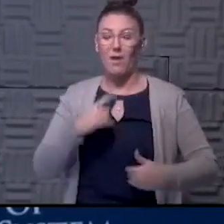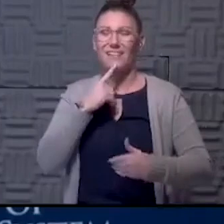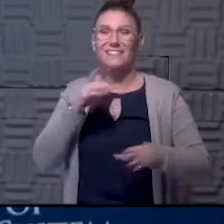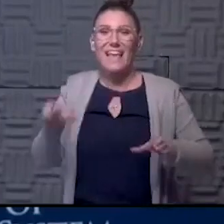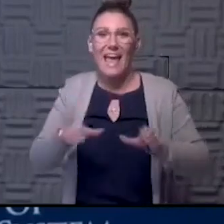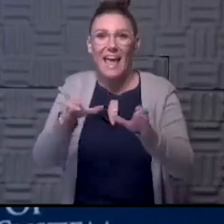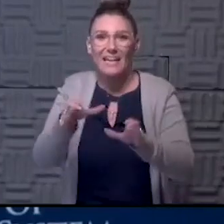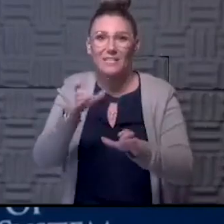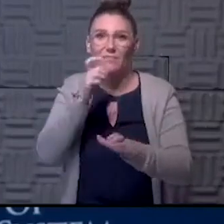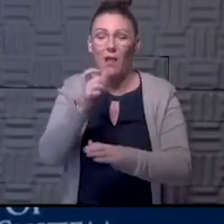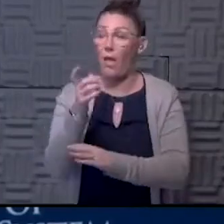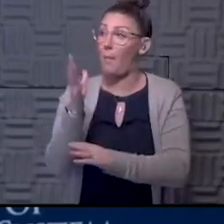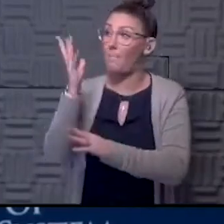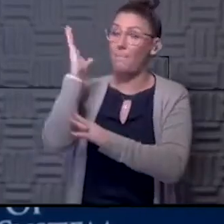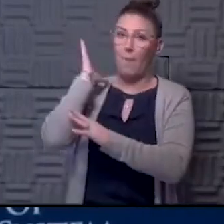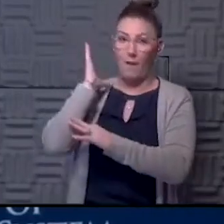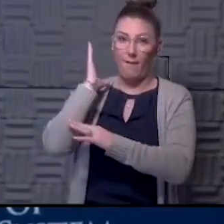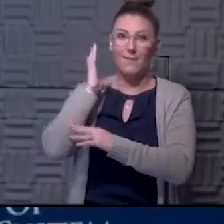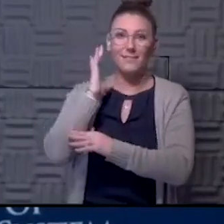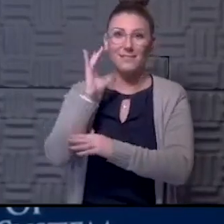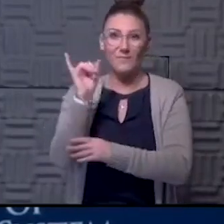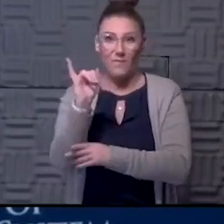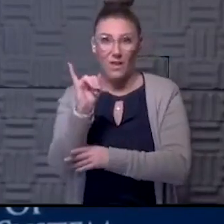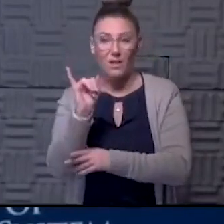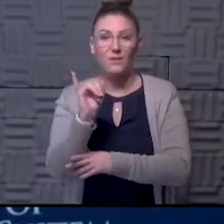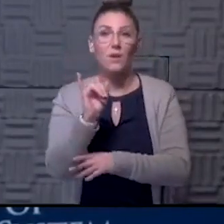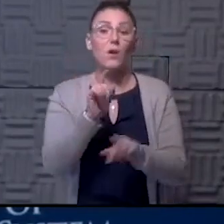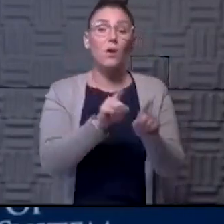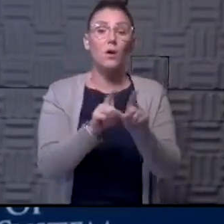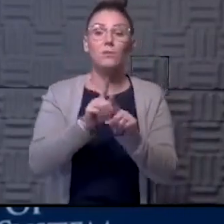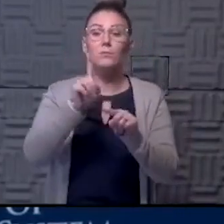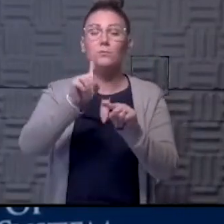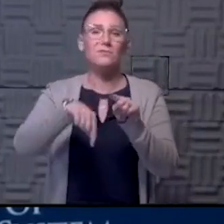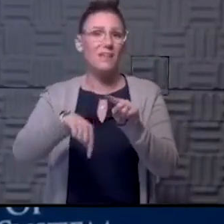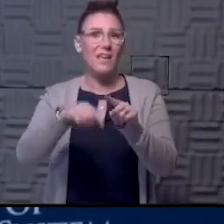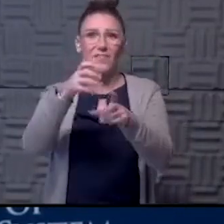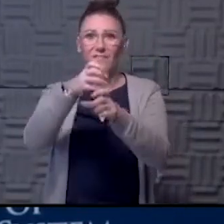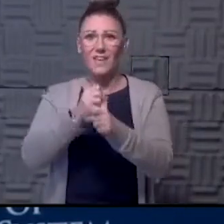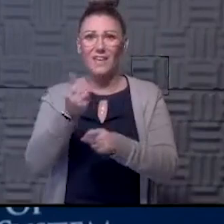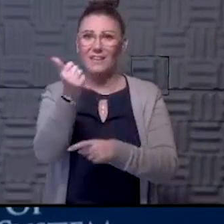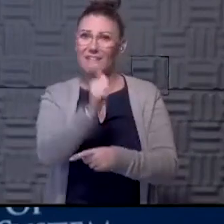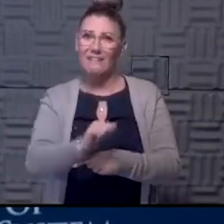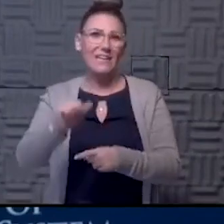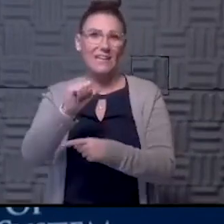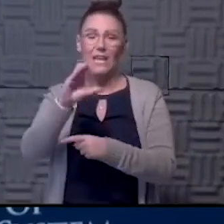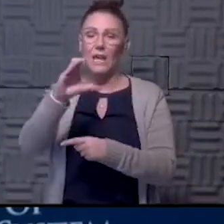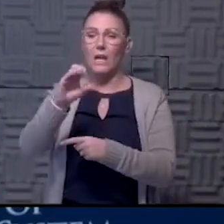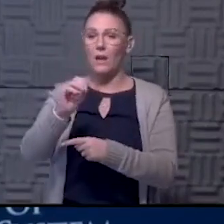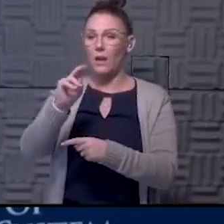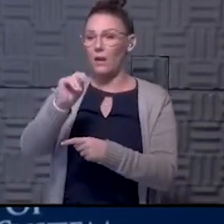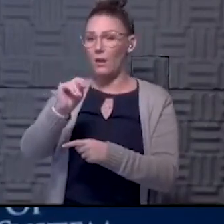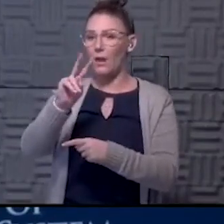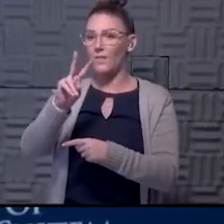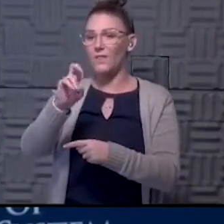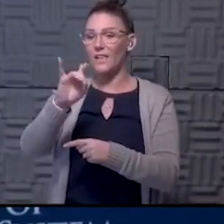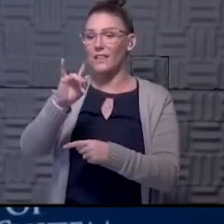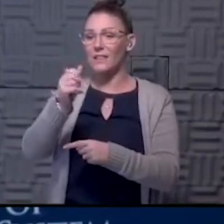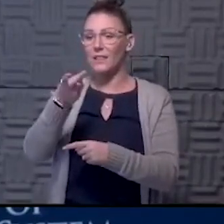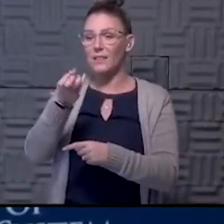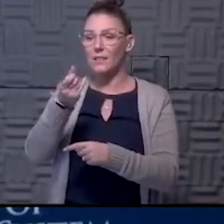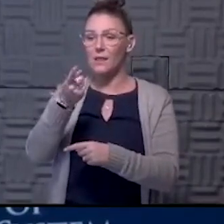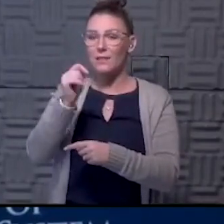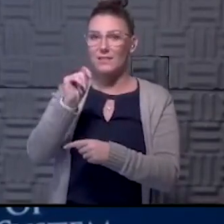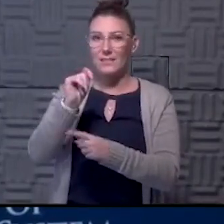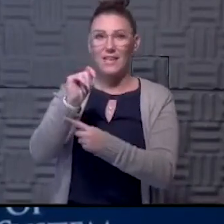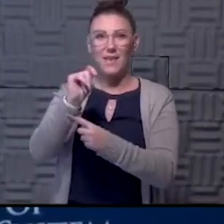a past infection. And they also cannot have received any of the convalescent plasma as well. And that's